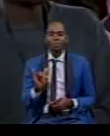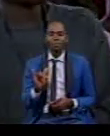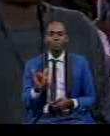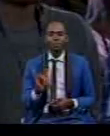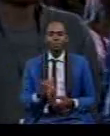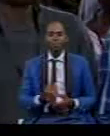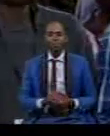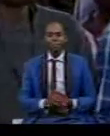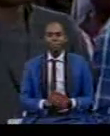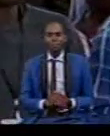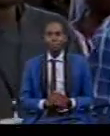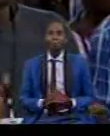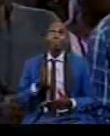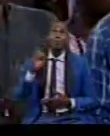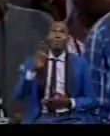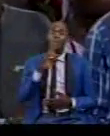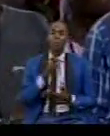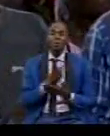Give me L.